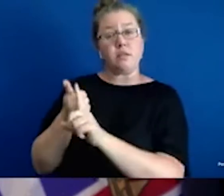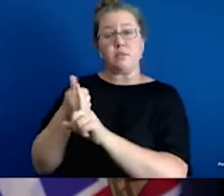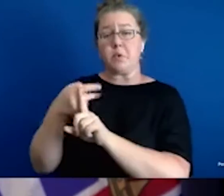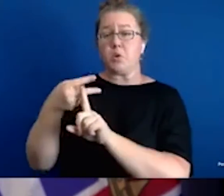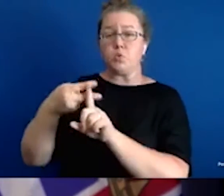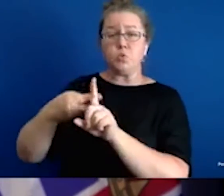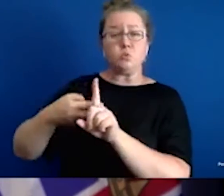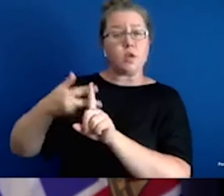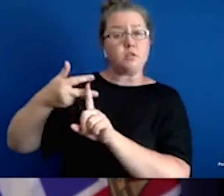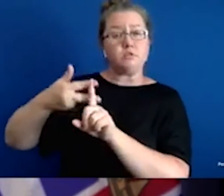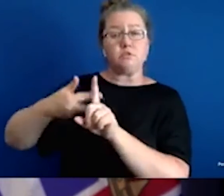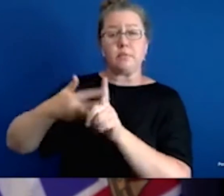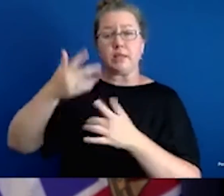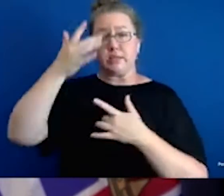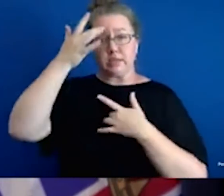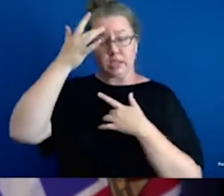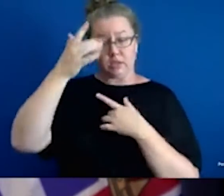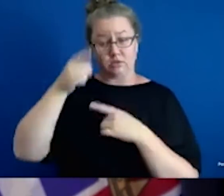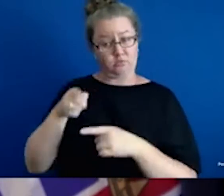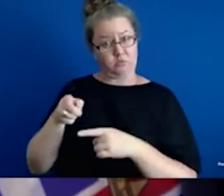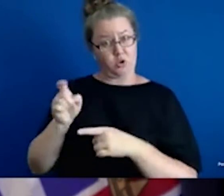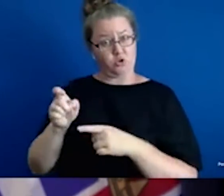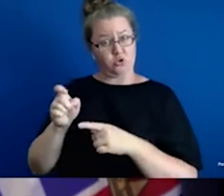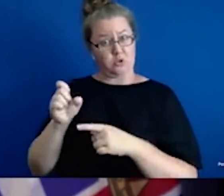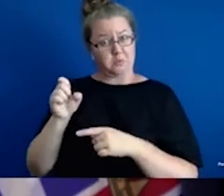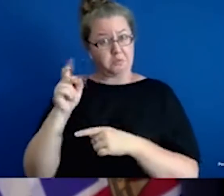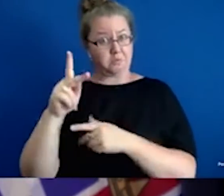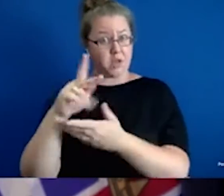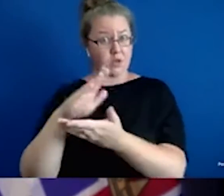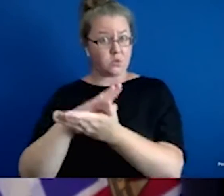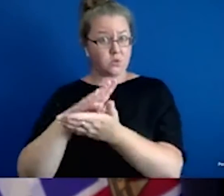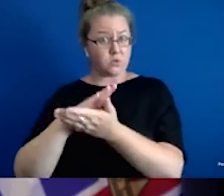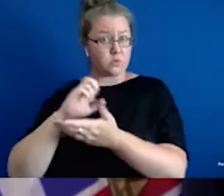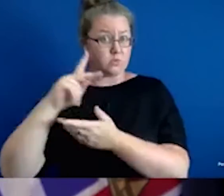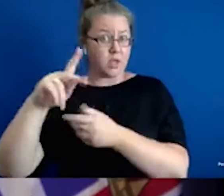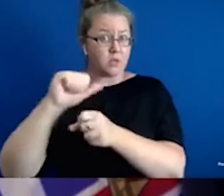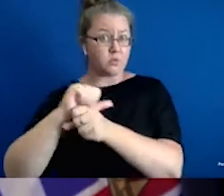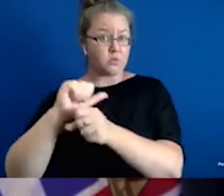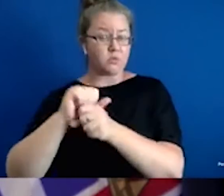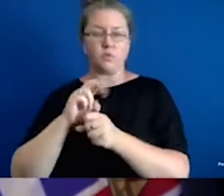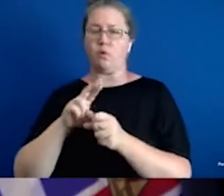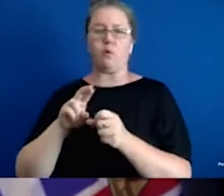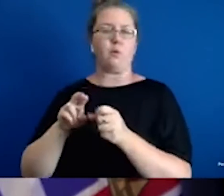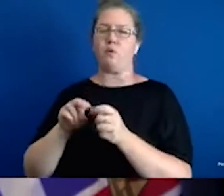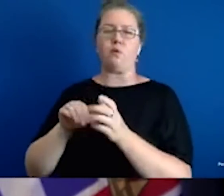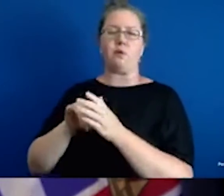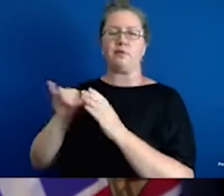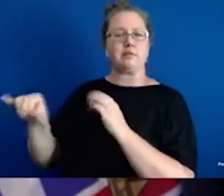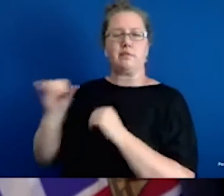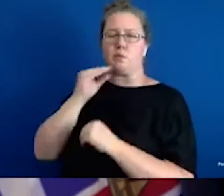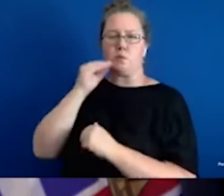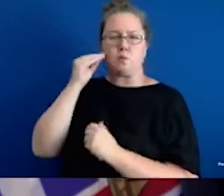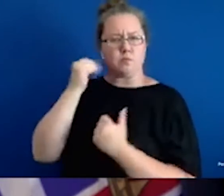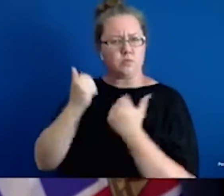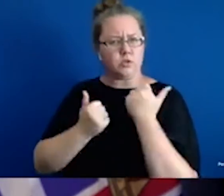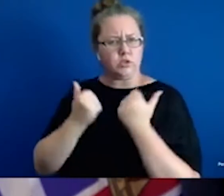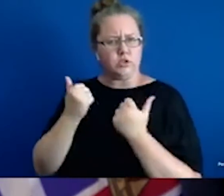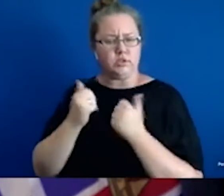they able to continue back with their lives, go to work and go to school and things like that, or should they still be at home? Yeah,